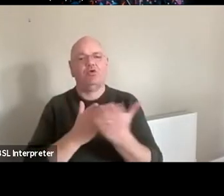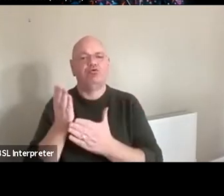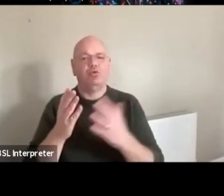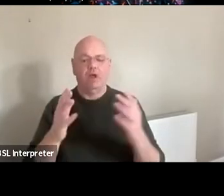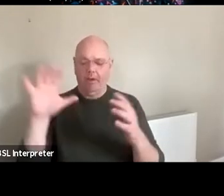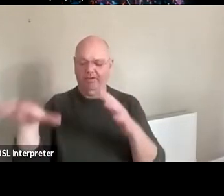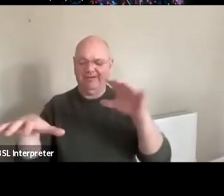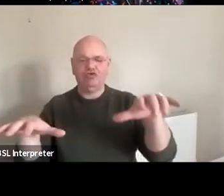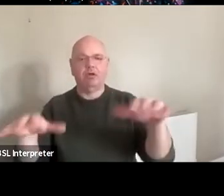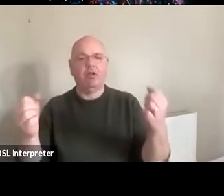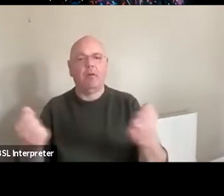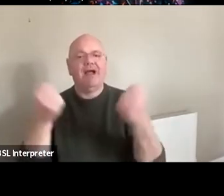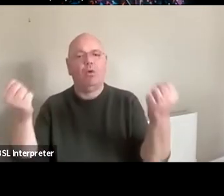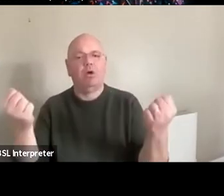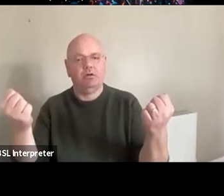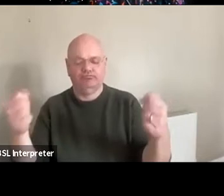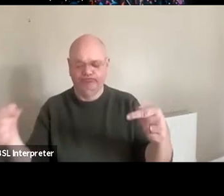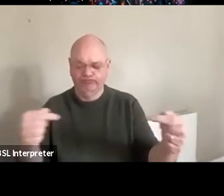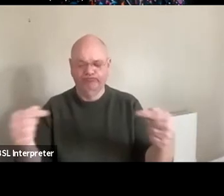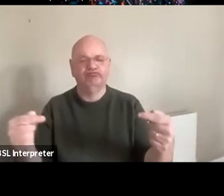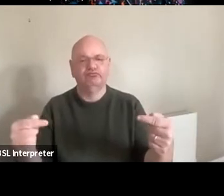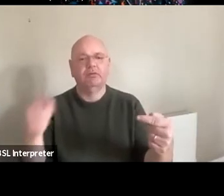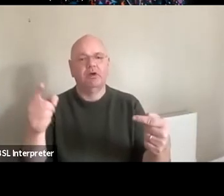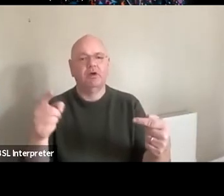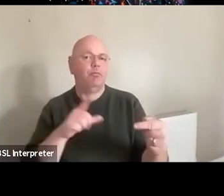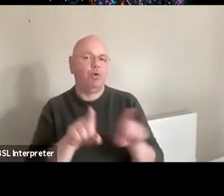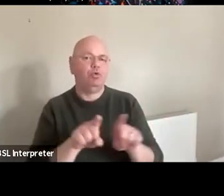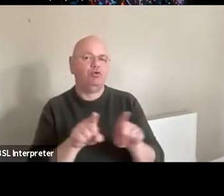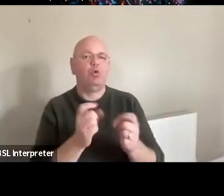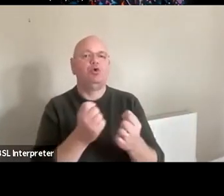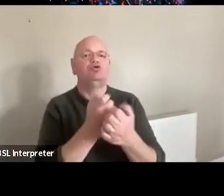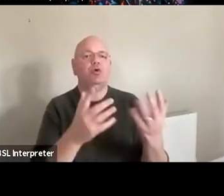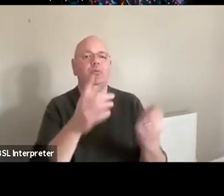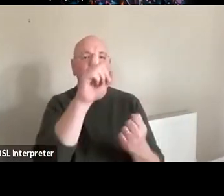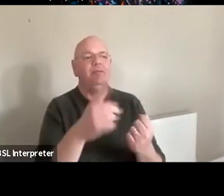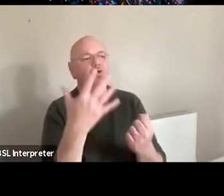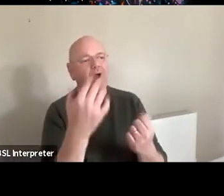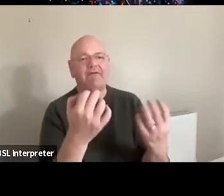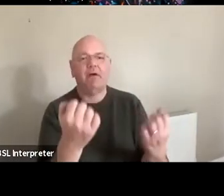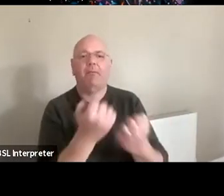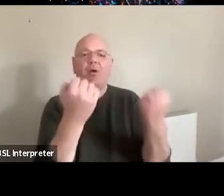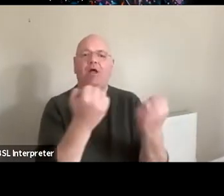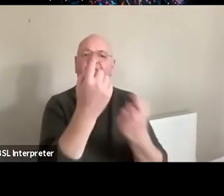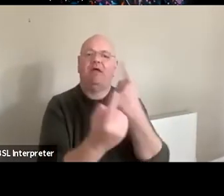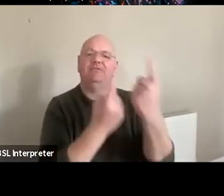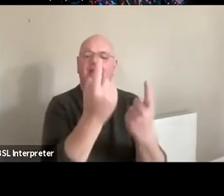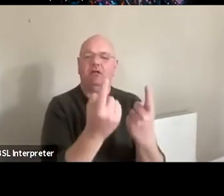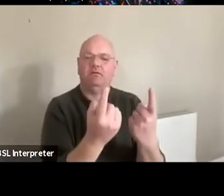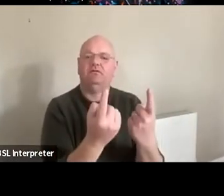because so many people who have power, and I think Francesca, you alluded to this,